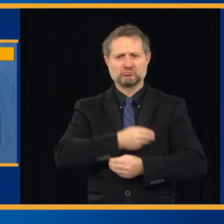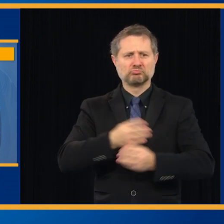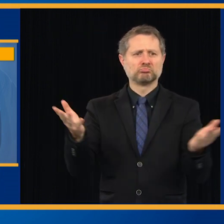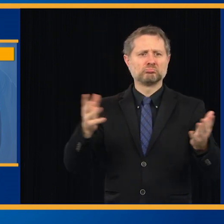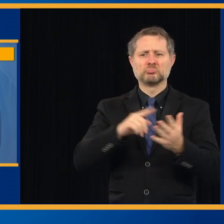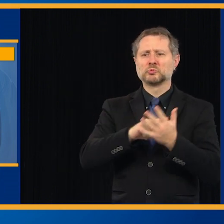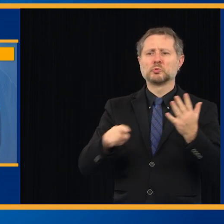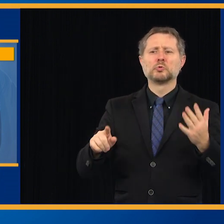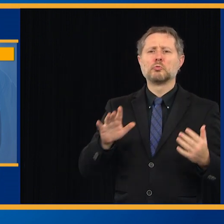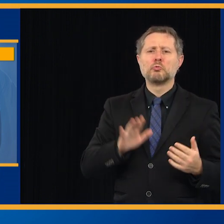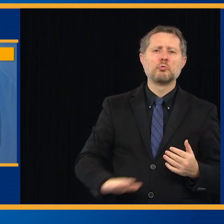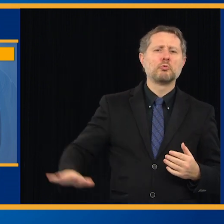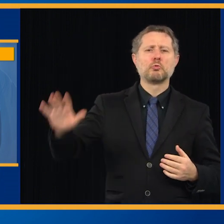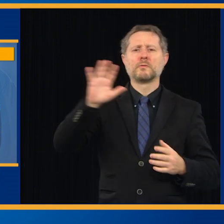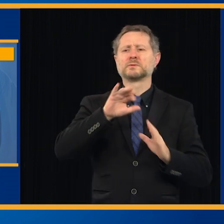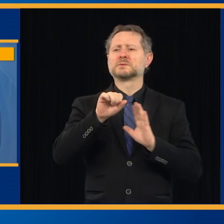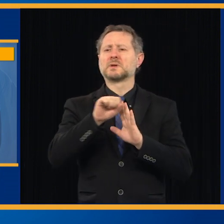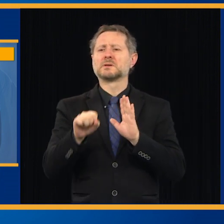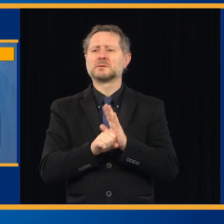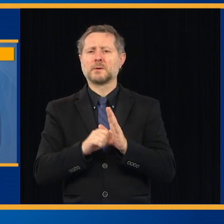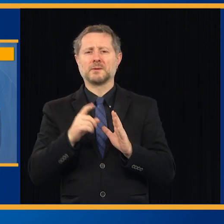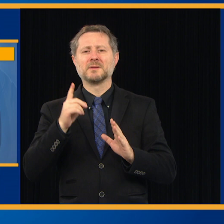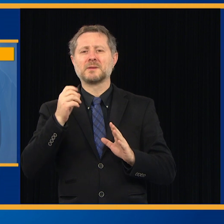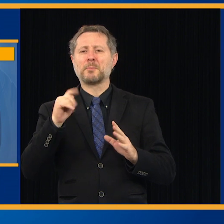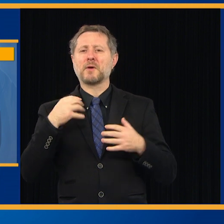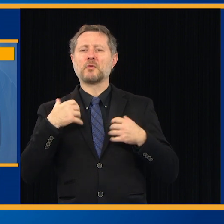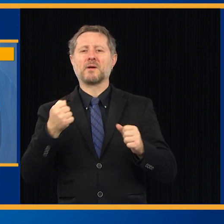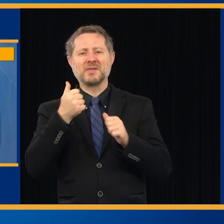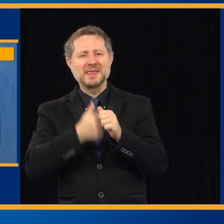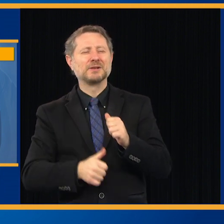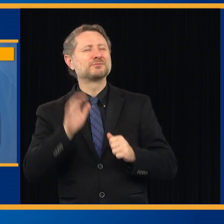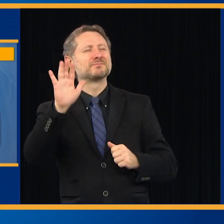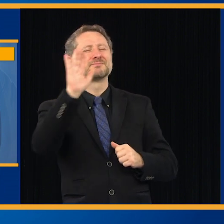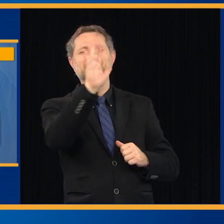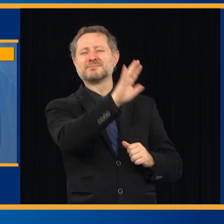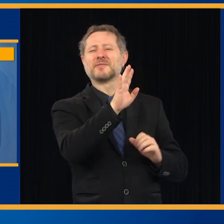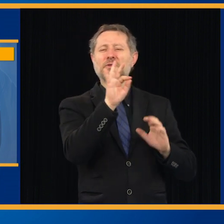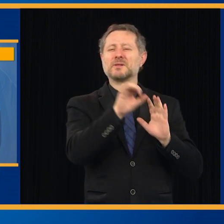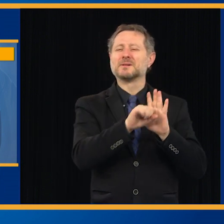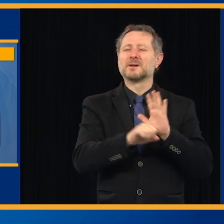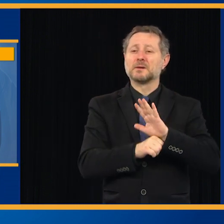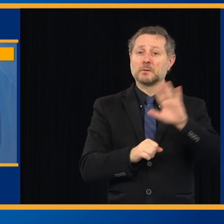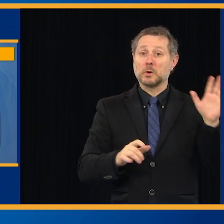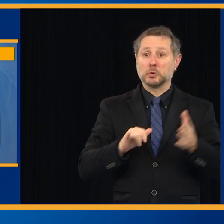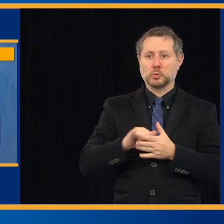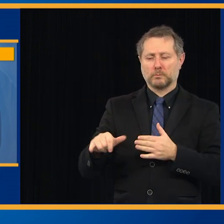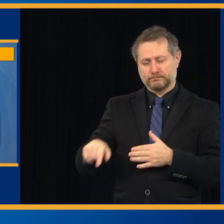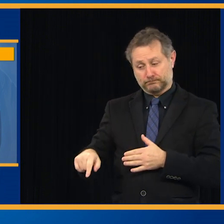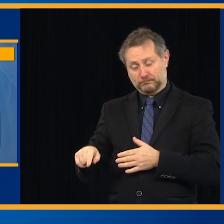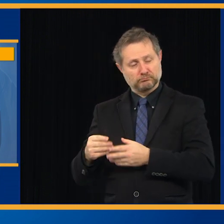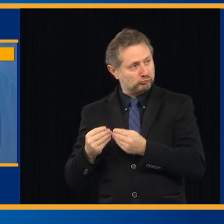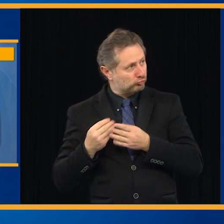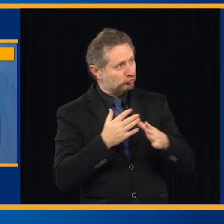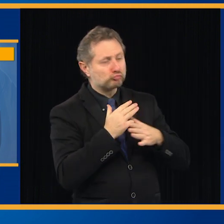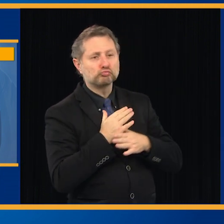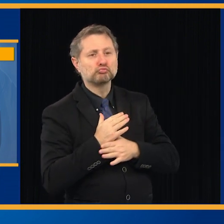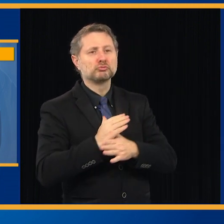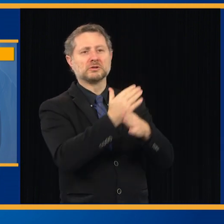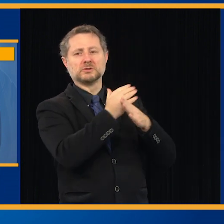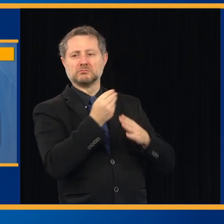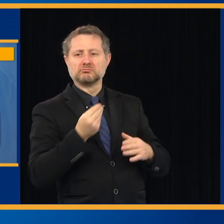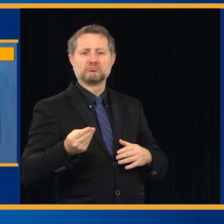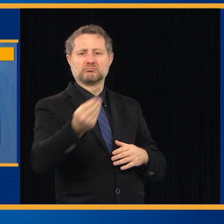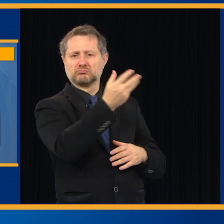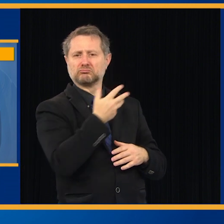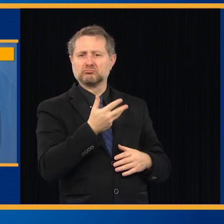health. Every state has a Department of Health. They will notify their counterparts in the other states to put